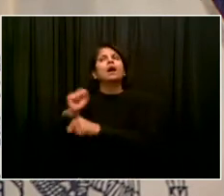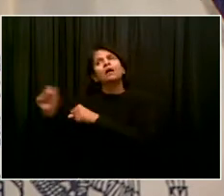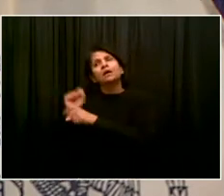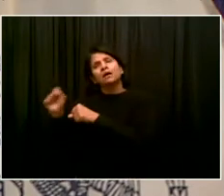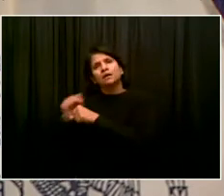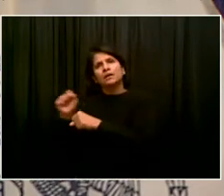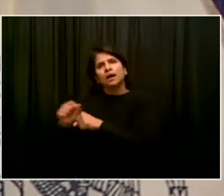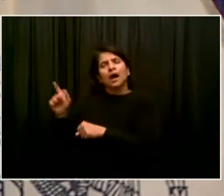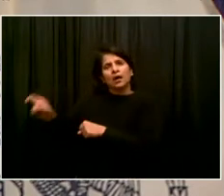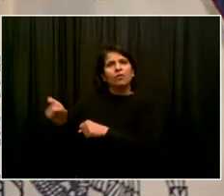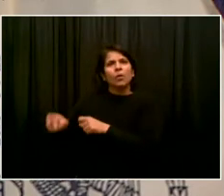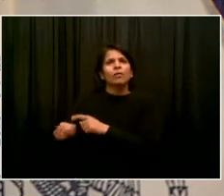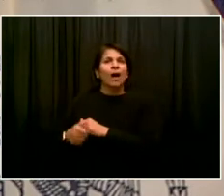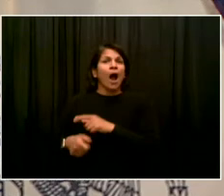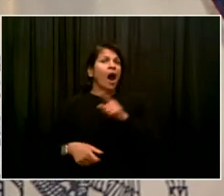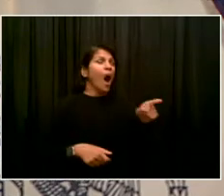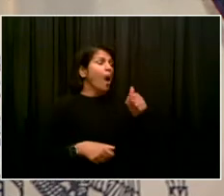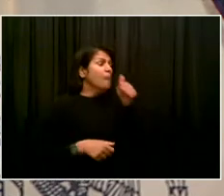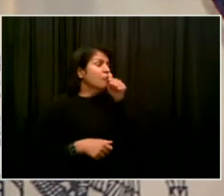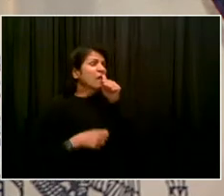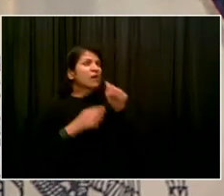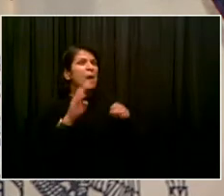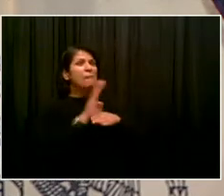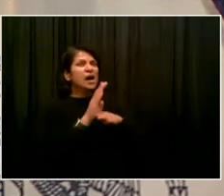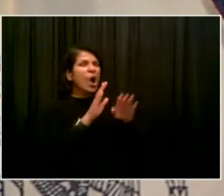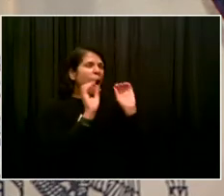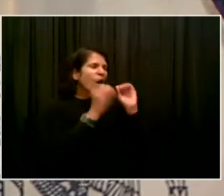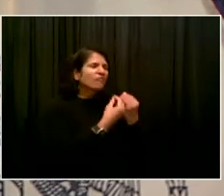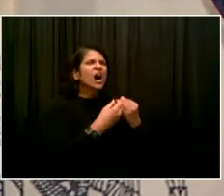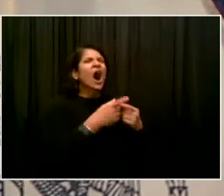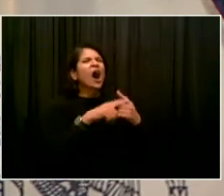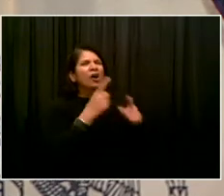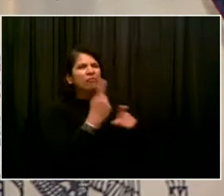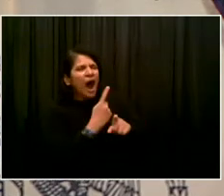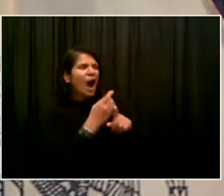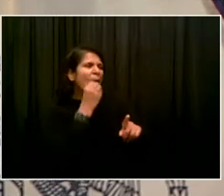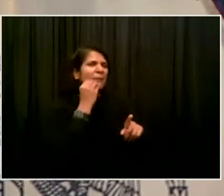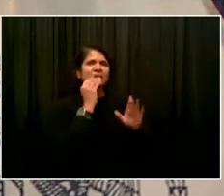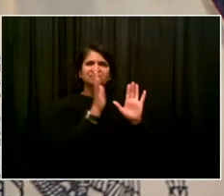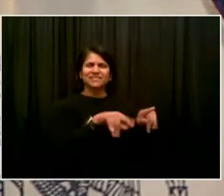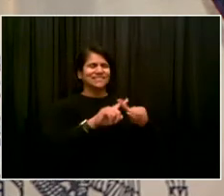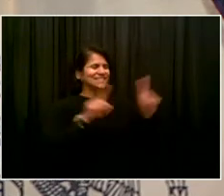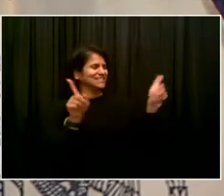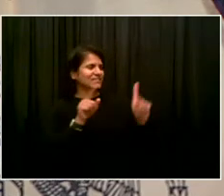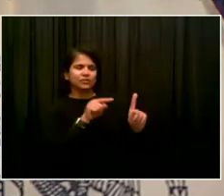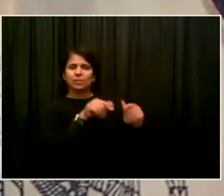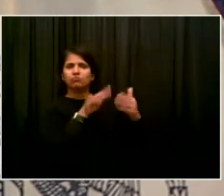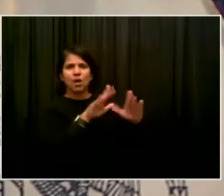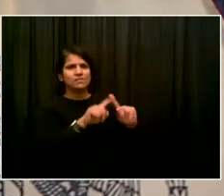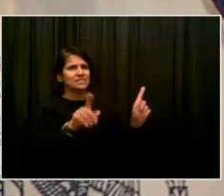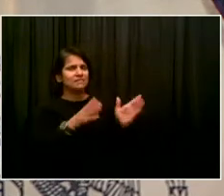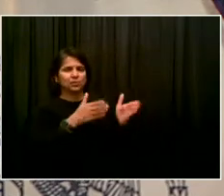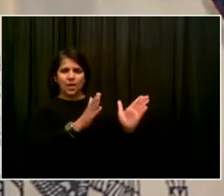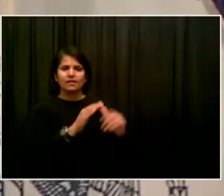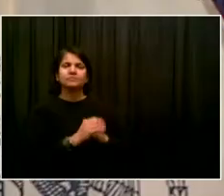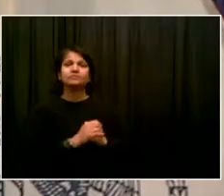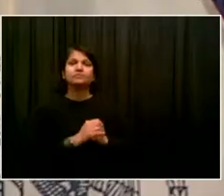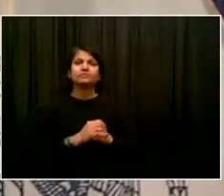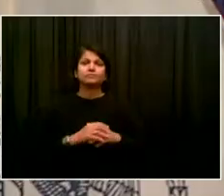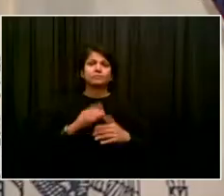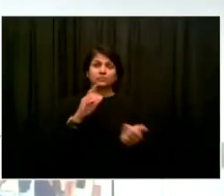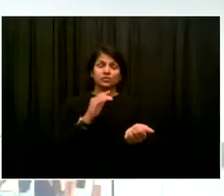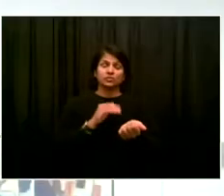And that has framed our thinking on all this. Dr. Choksi? Thank you so much, sir. And yes, just